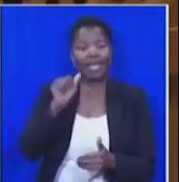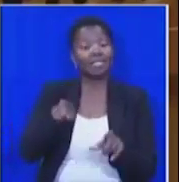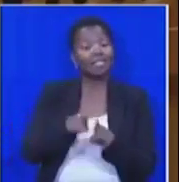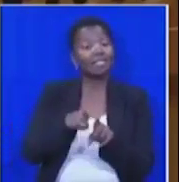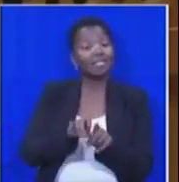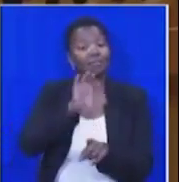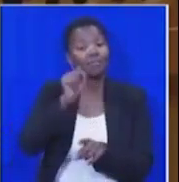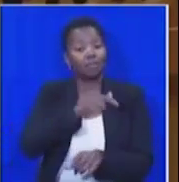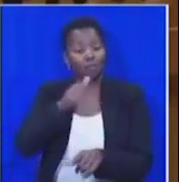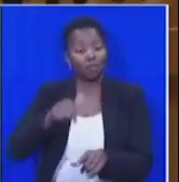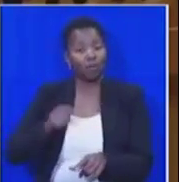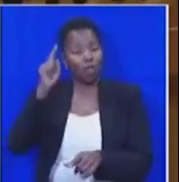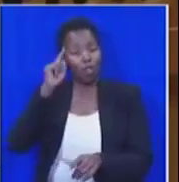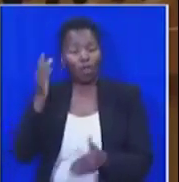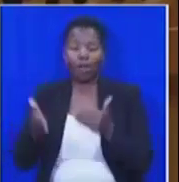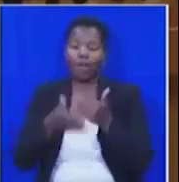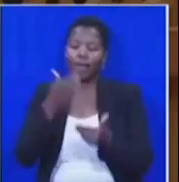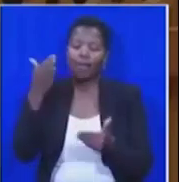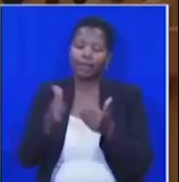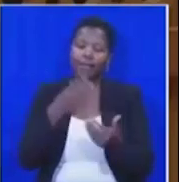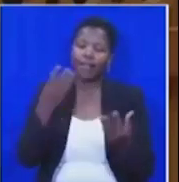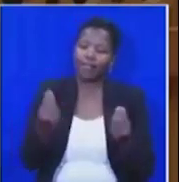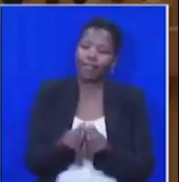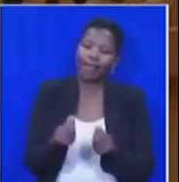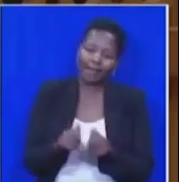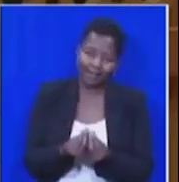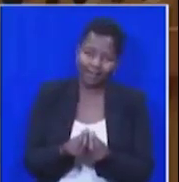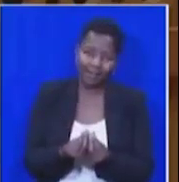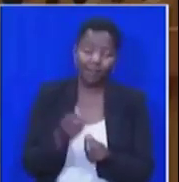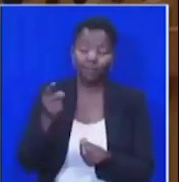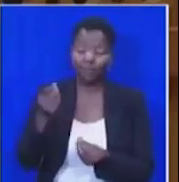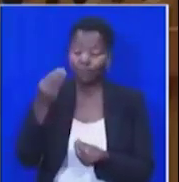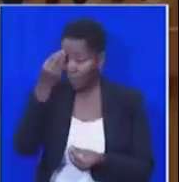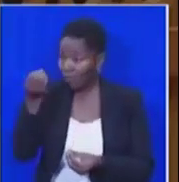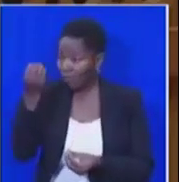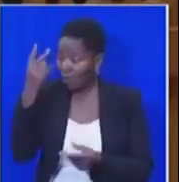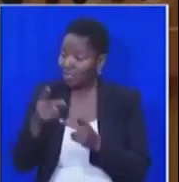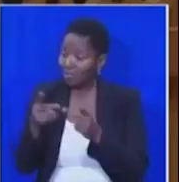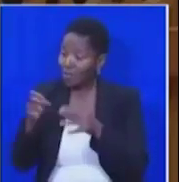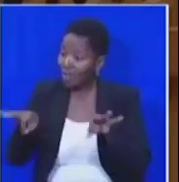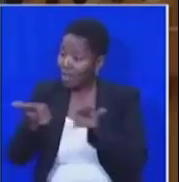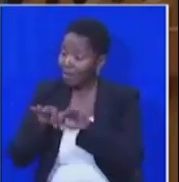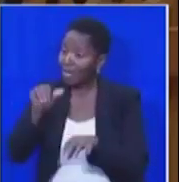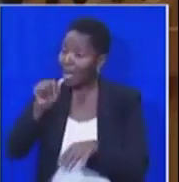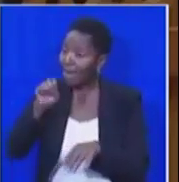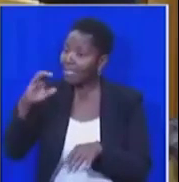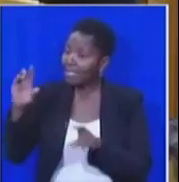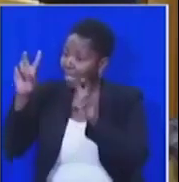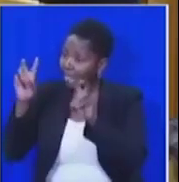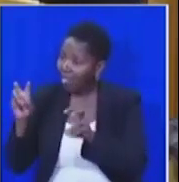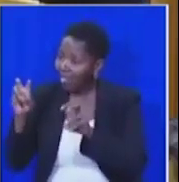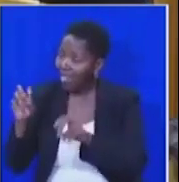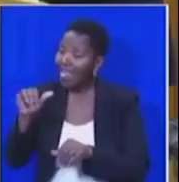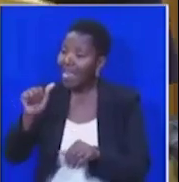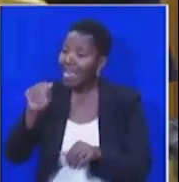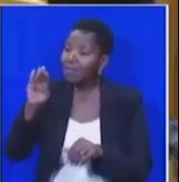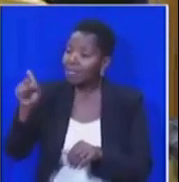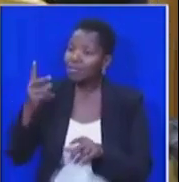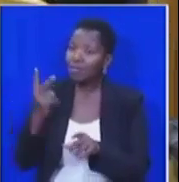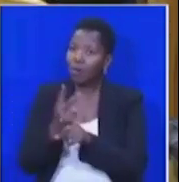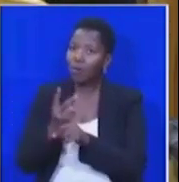it must be very embarrassing when your previous boss, Ronald MacDonald, has more credibility than your current boss.